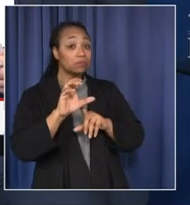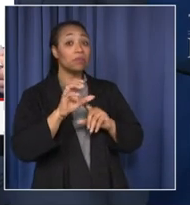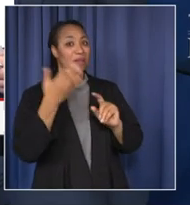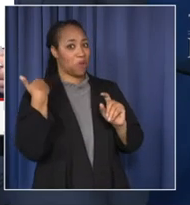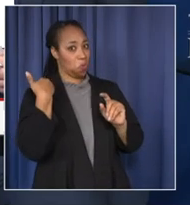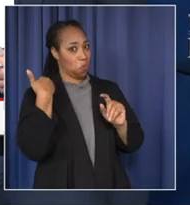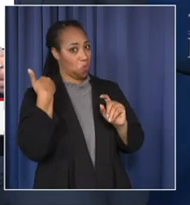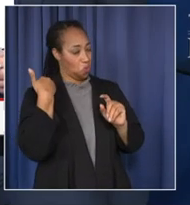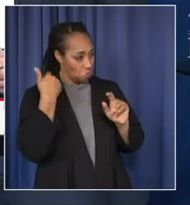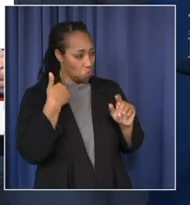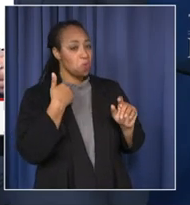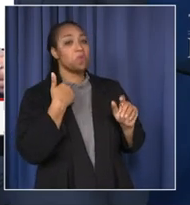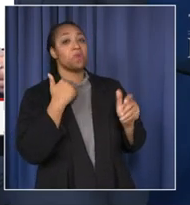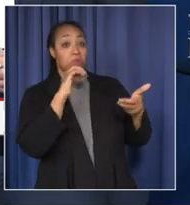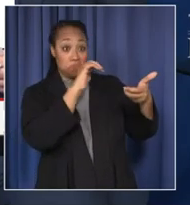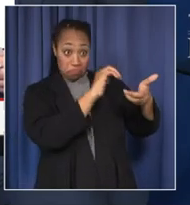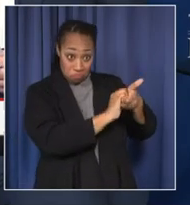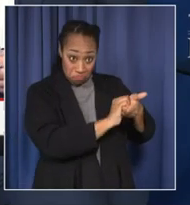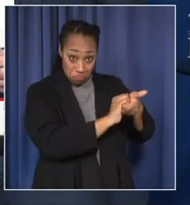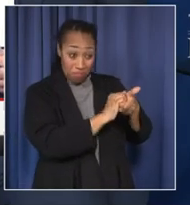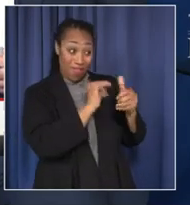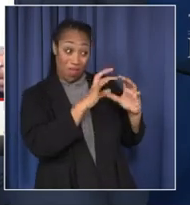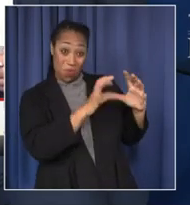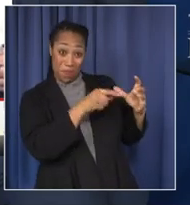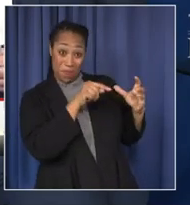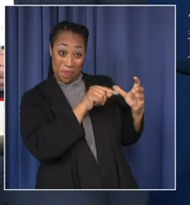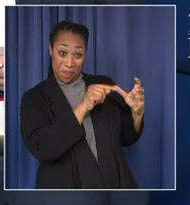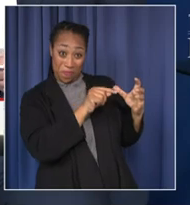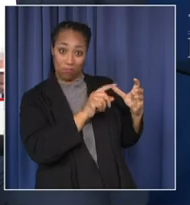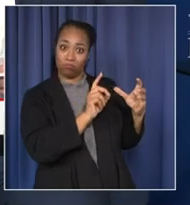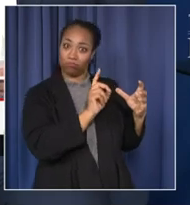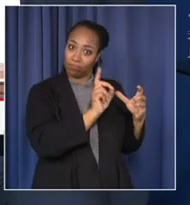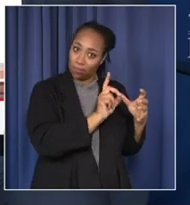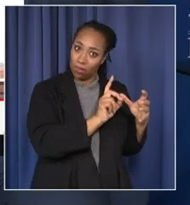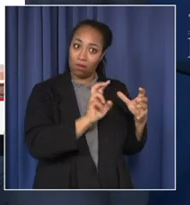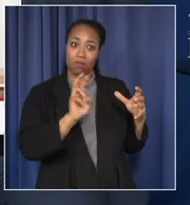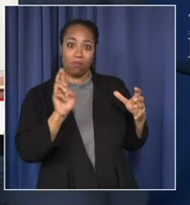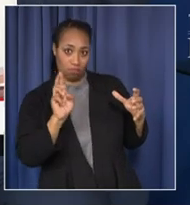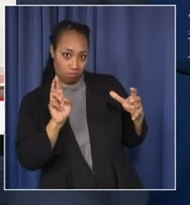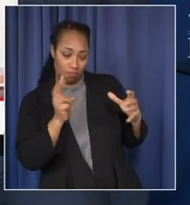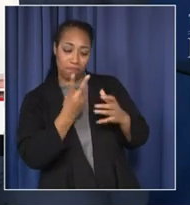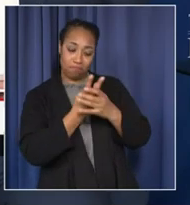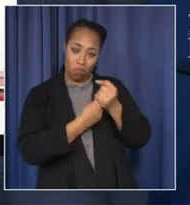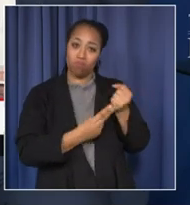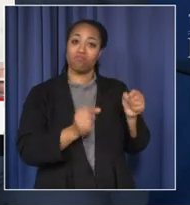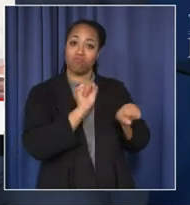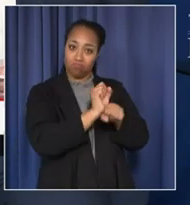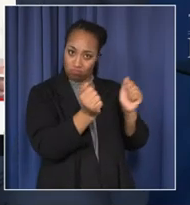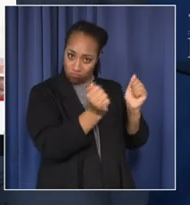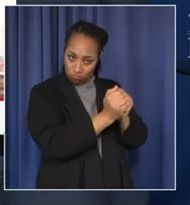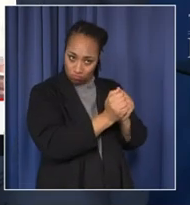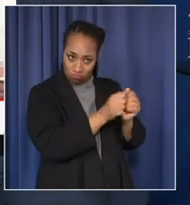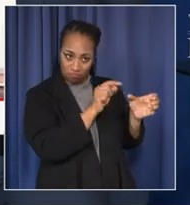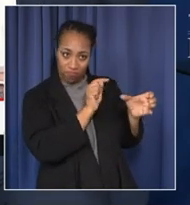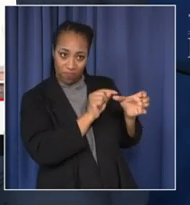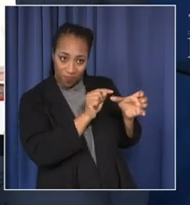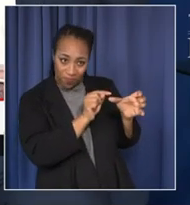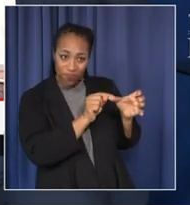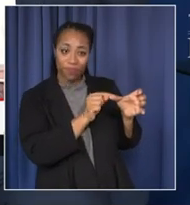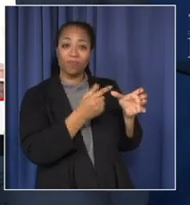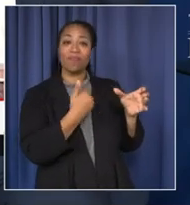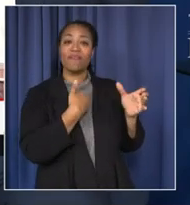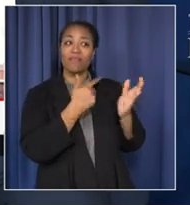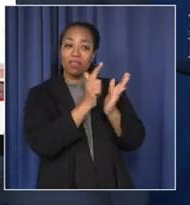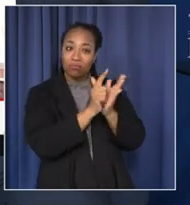bipartisan group, and it's made up of executive officials like me, but also members of legislators, appointed